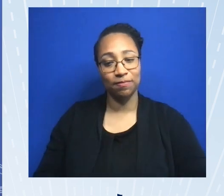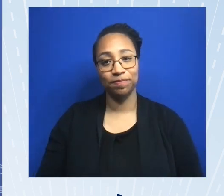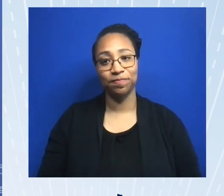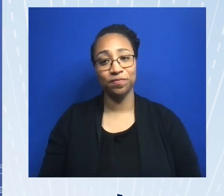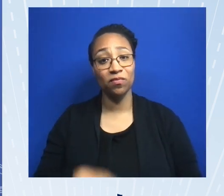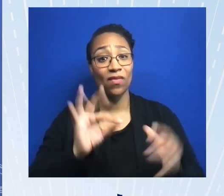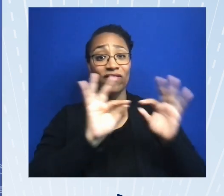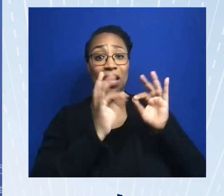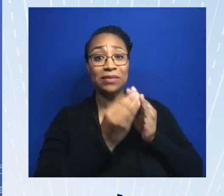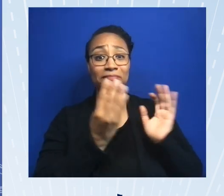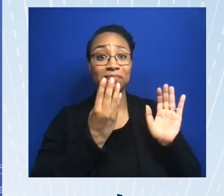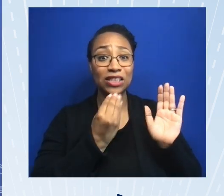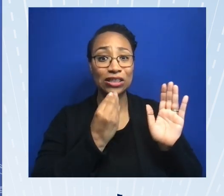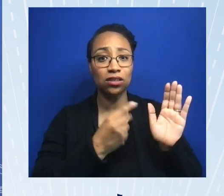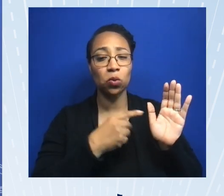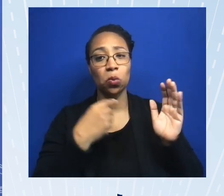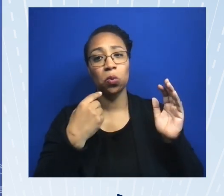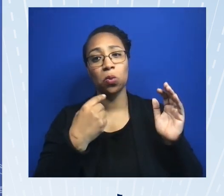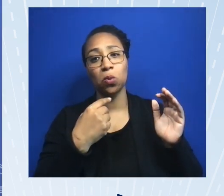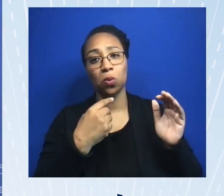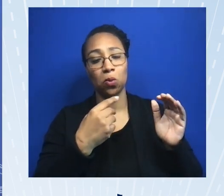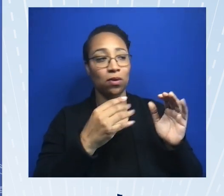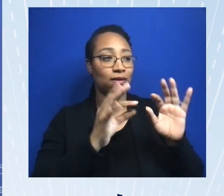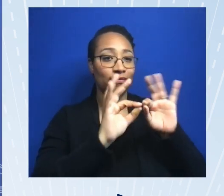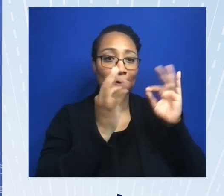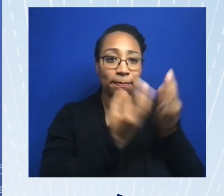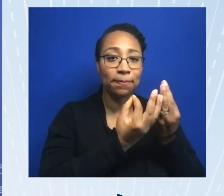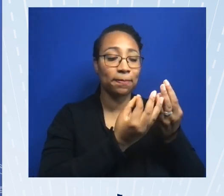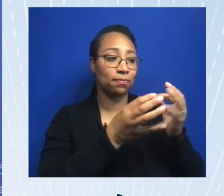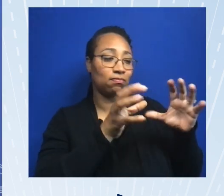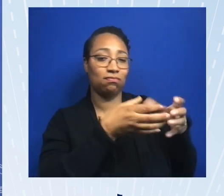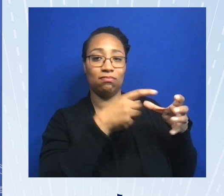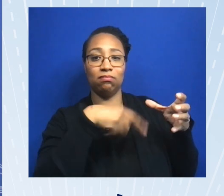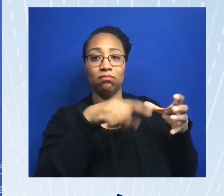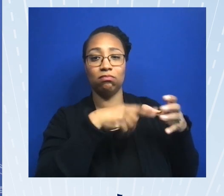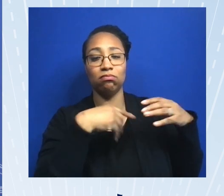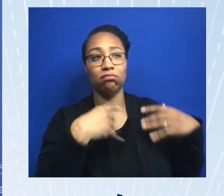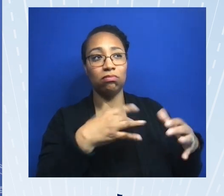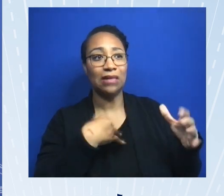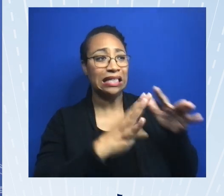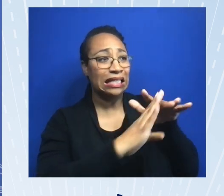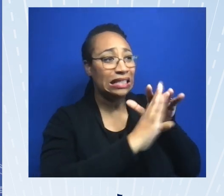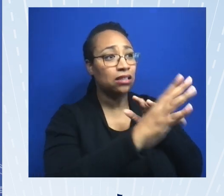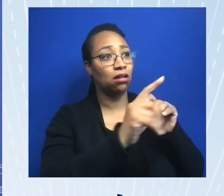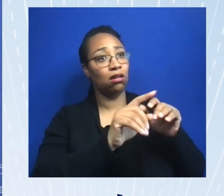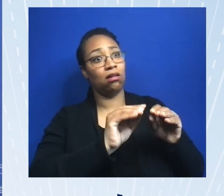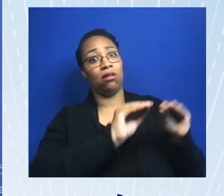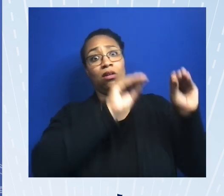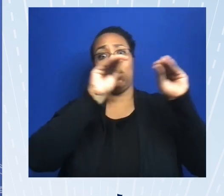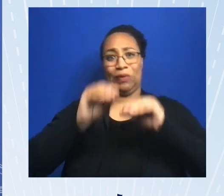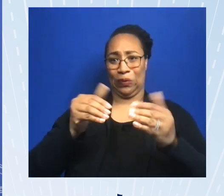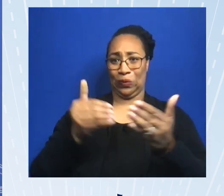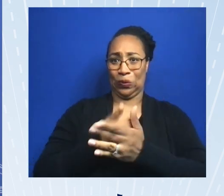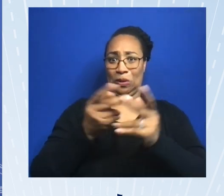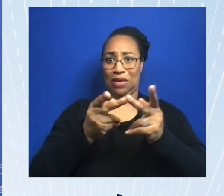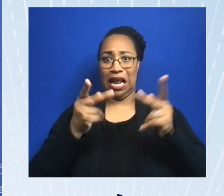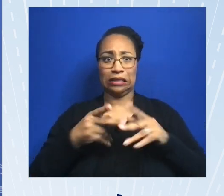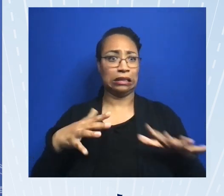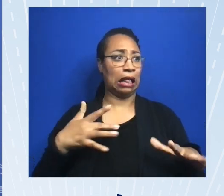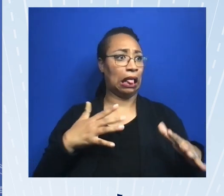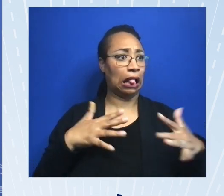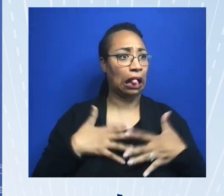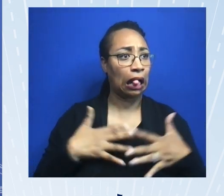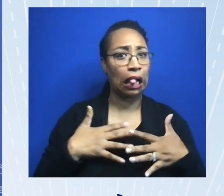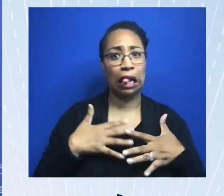and enduring skepticism and sometimes outright hostility, but always looking to lift up others and heal the